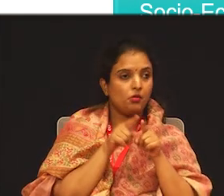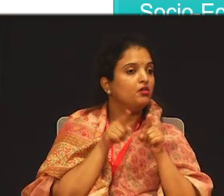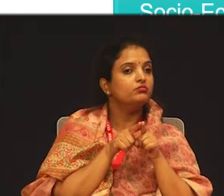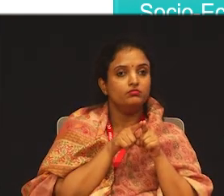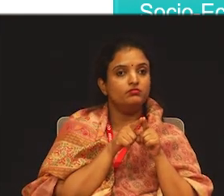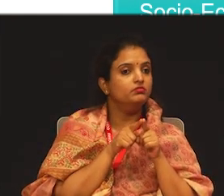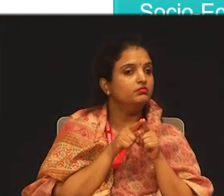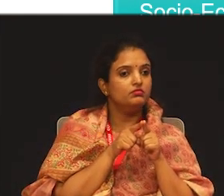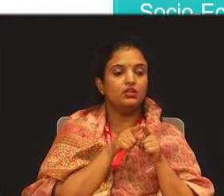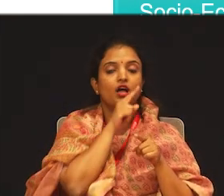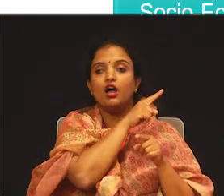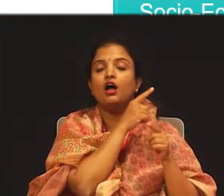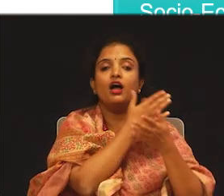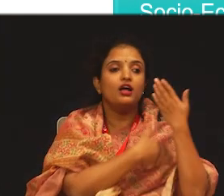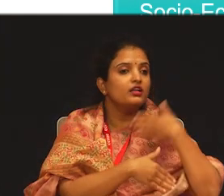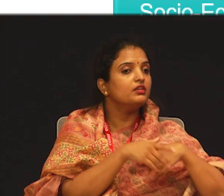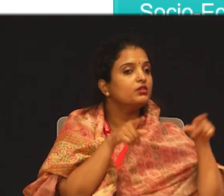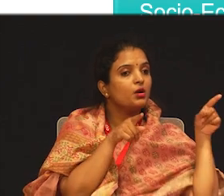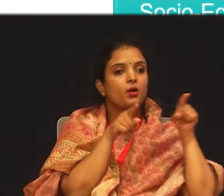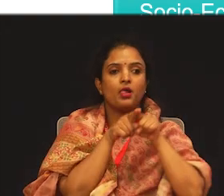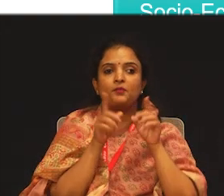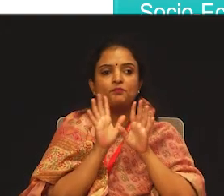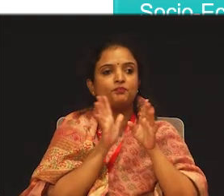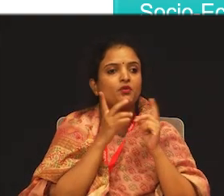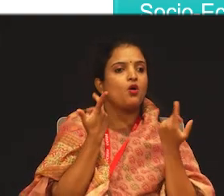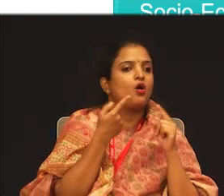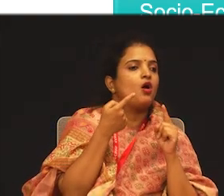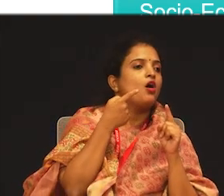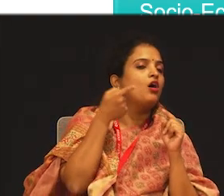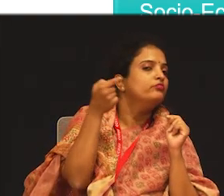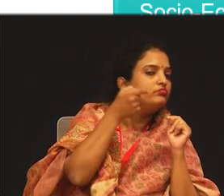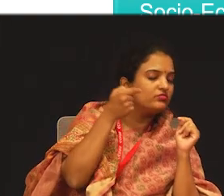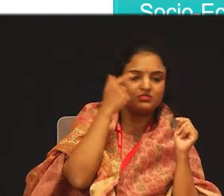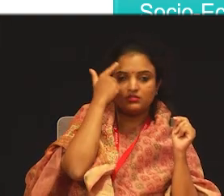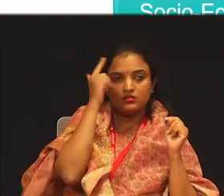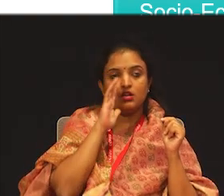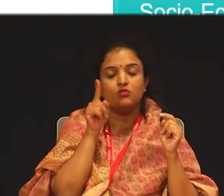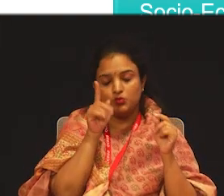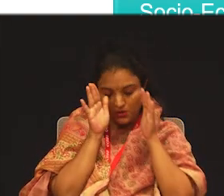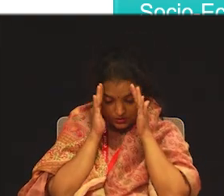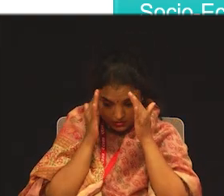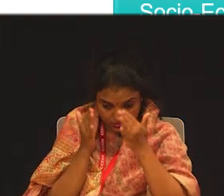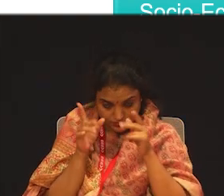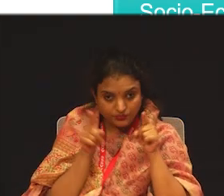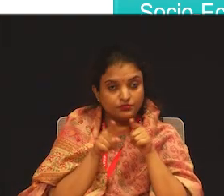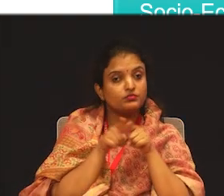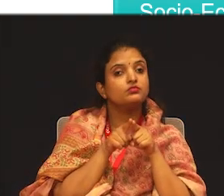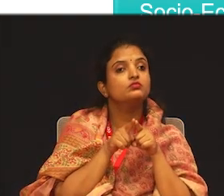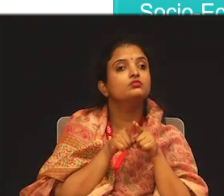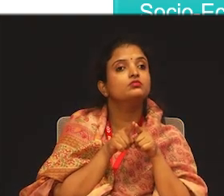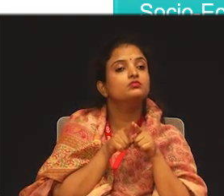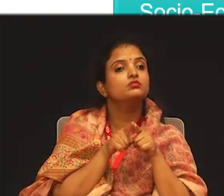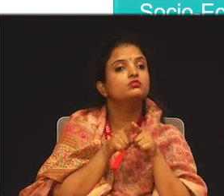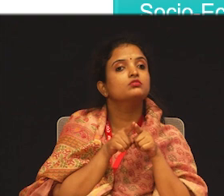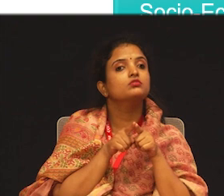by the labels of disability conditions or disadvantages. We'll focus our attention